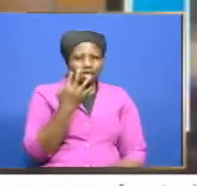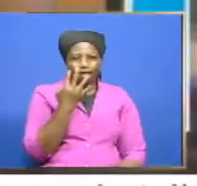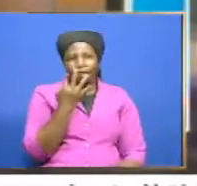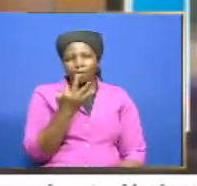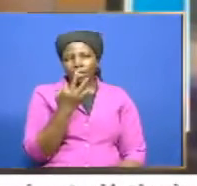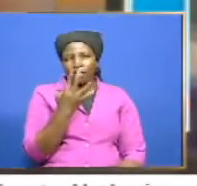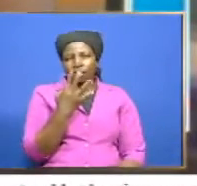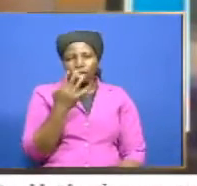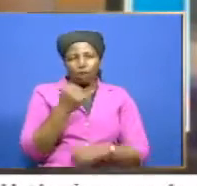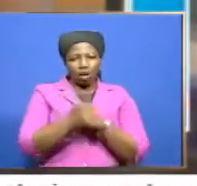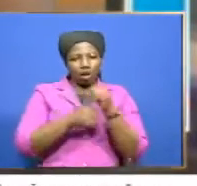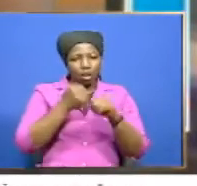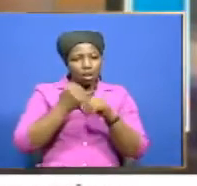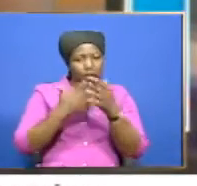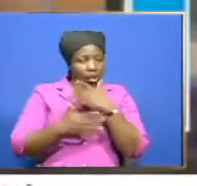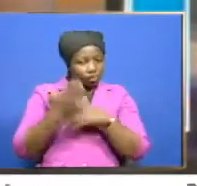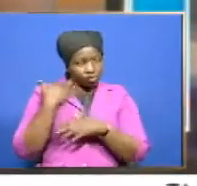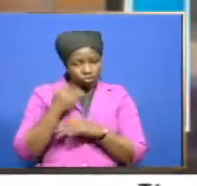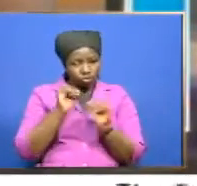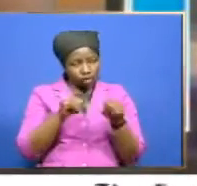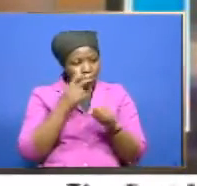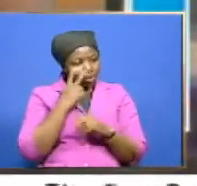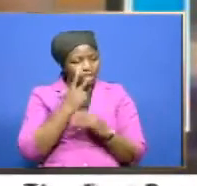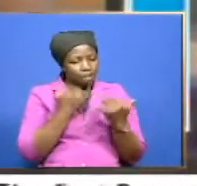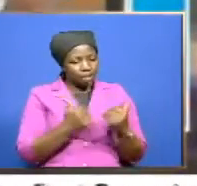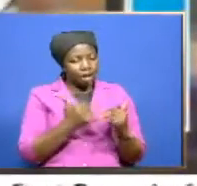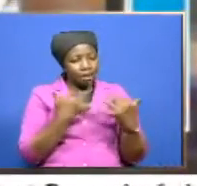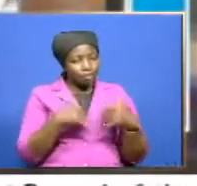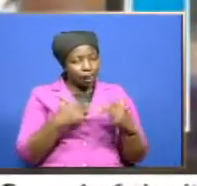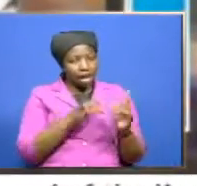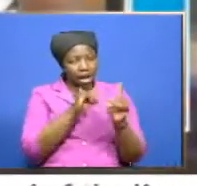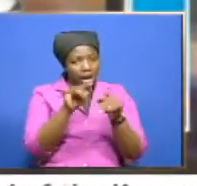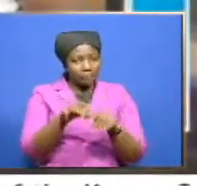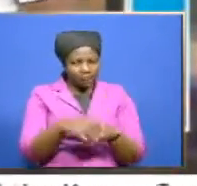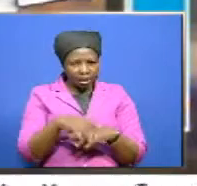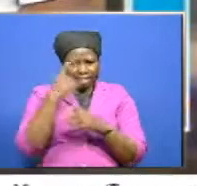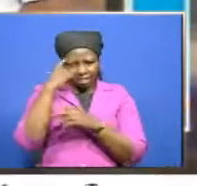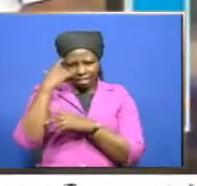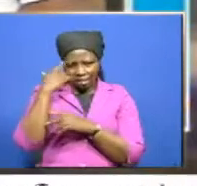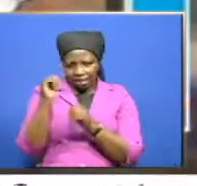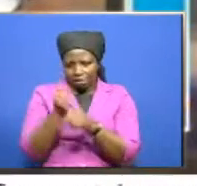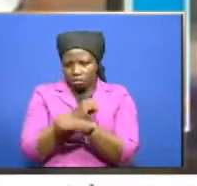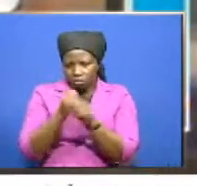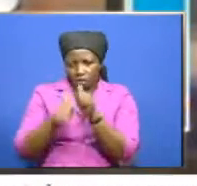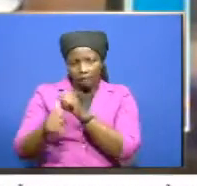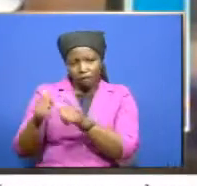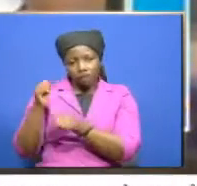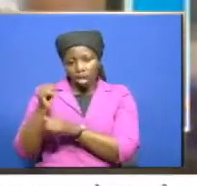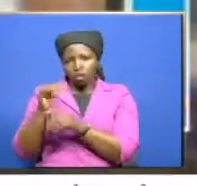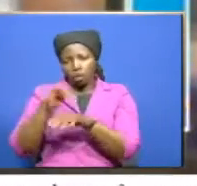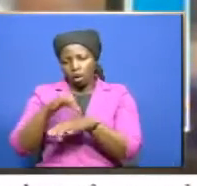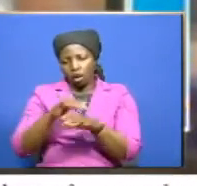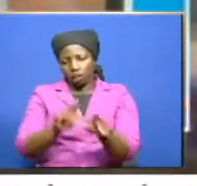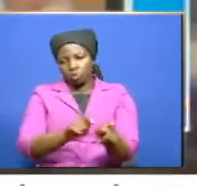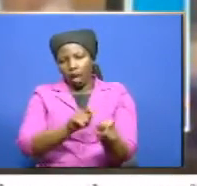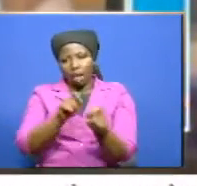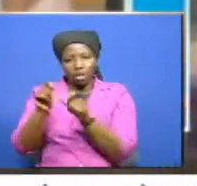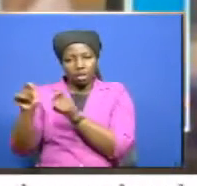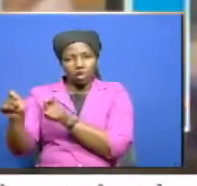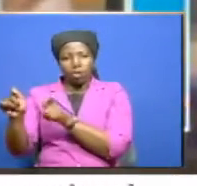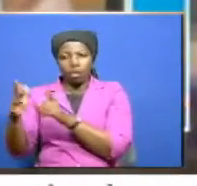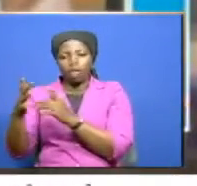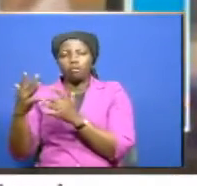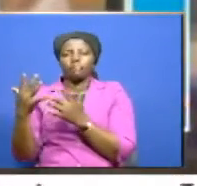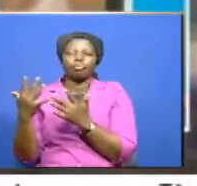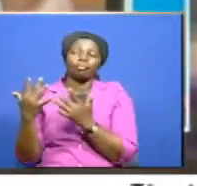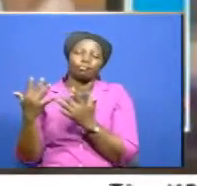half of younger players who are coming in. Yeah, I think it's inevitable in terms of transitioning into players, and it's important that